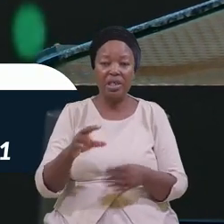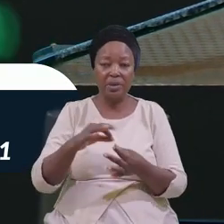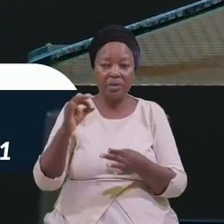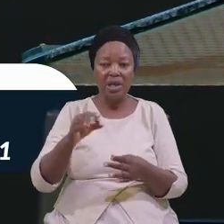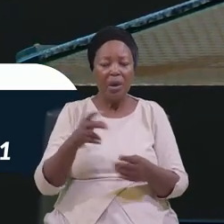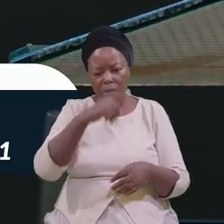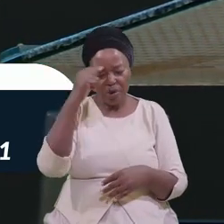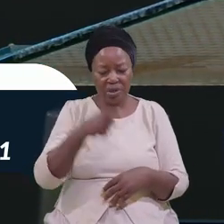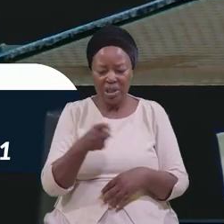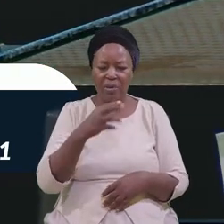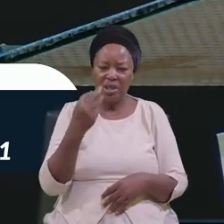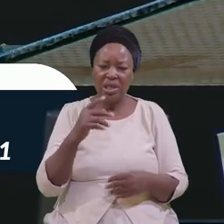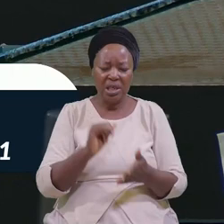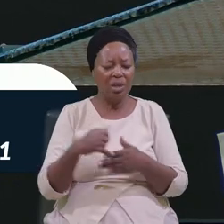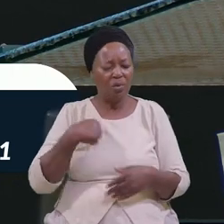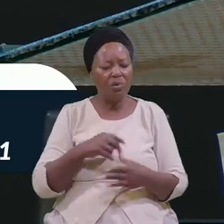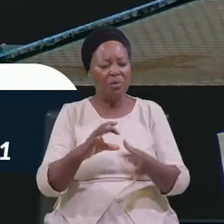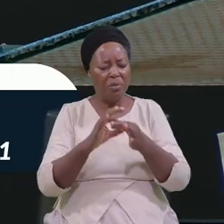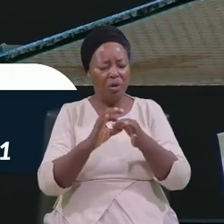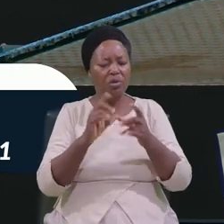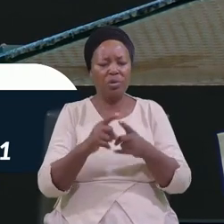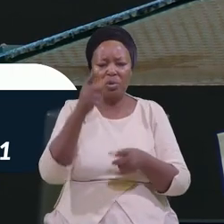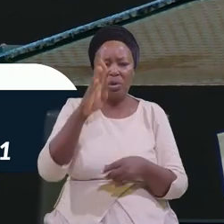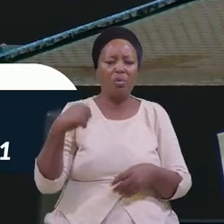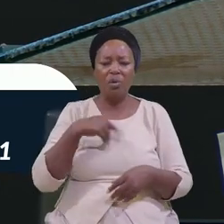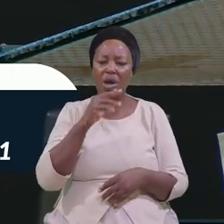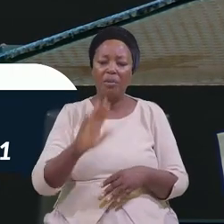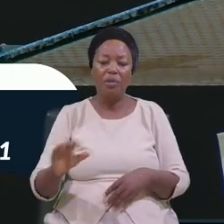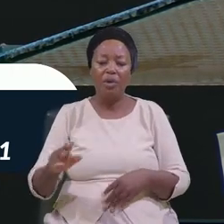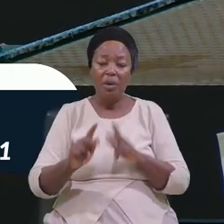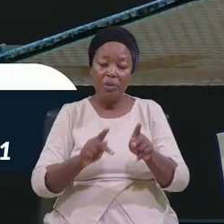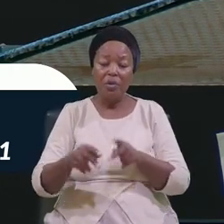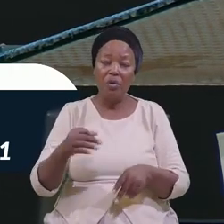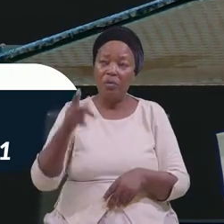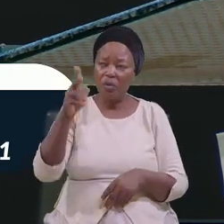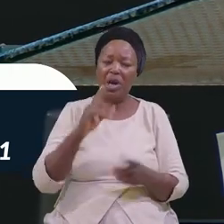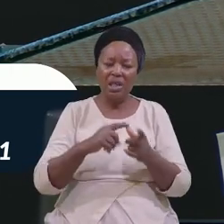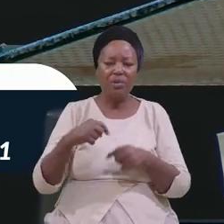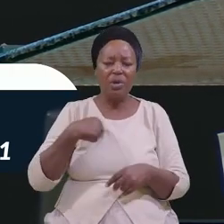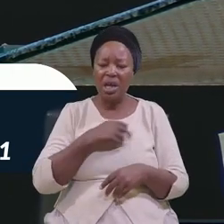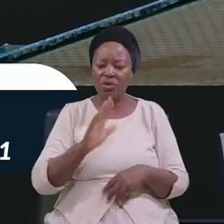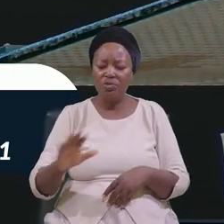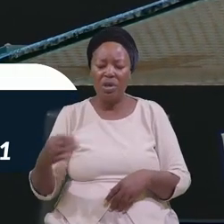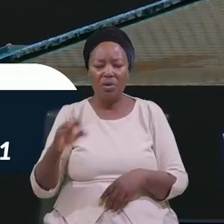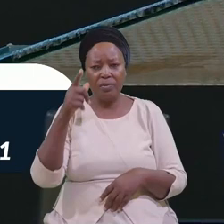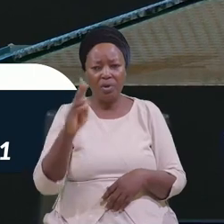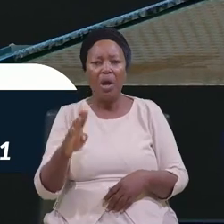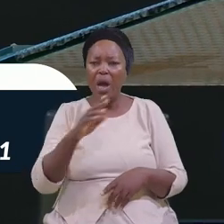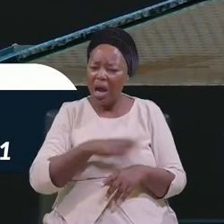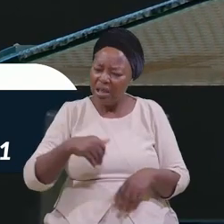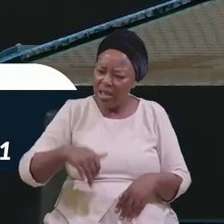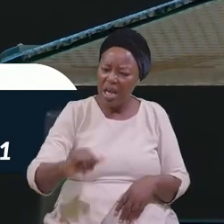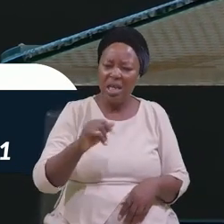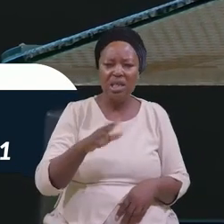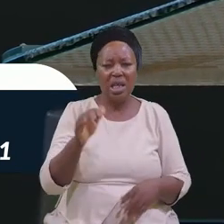to God, we're people of God, we're children of God. And yet, they kept evil, they kept